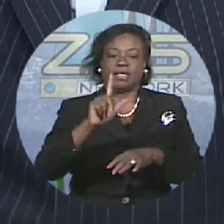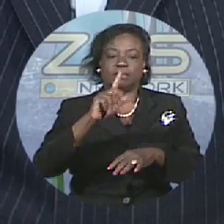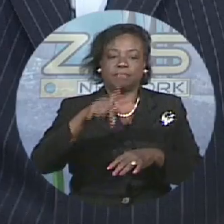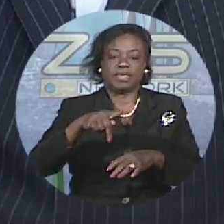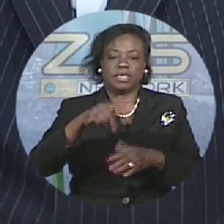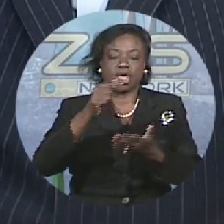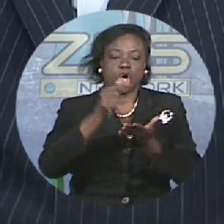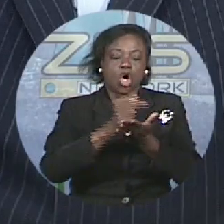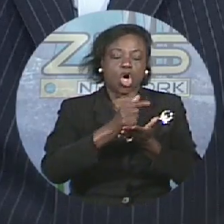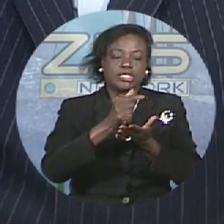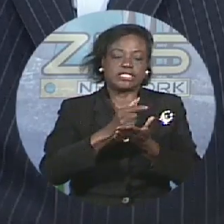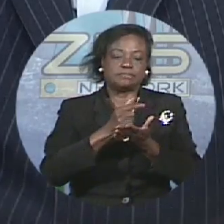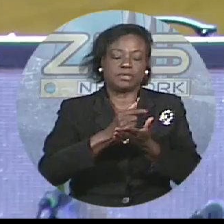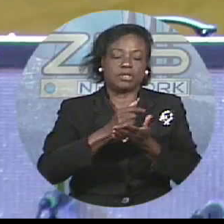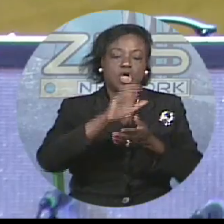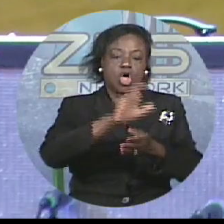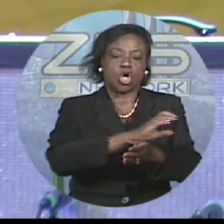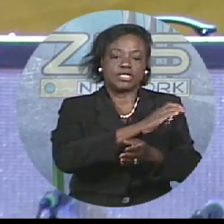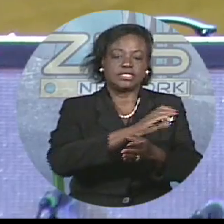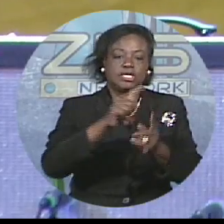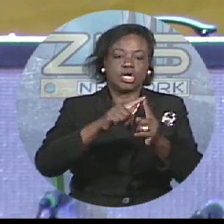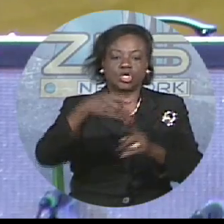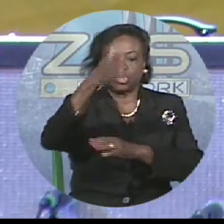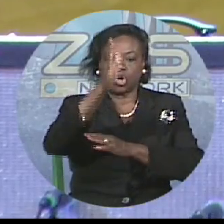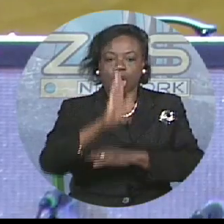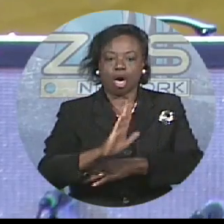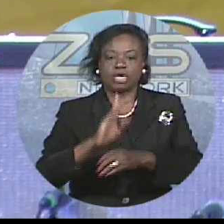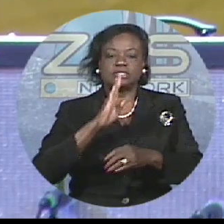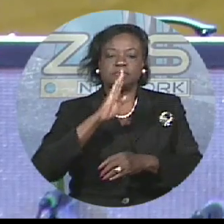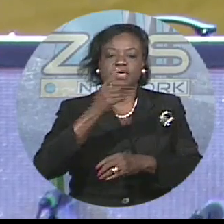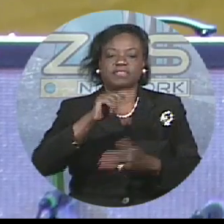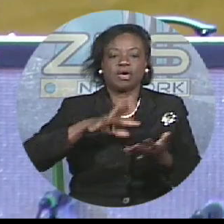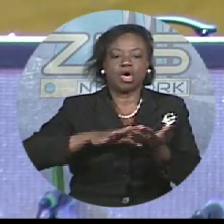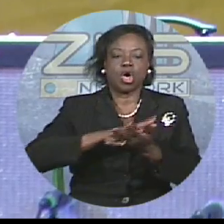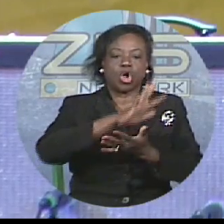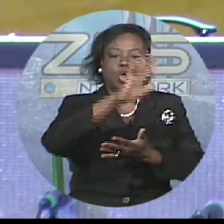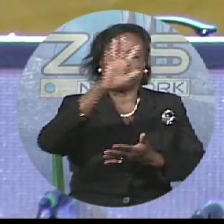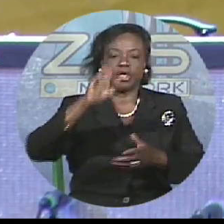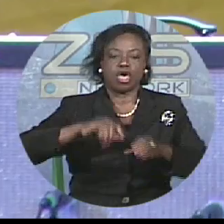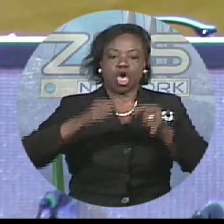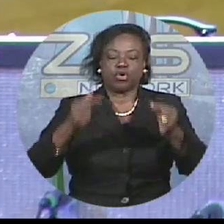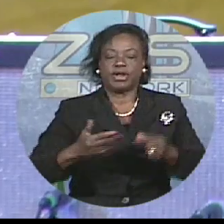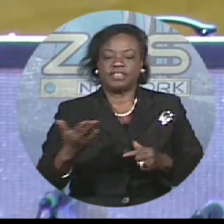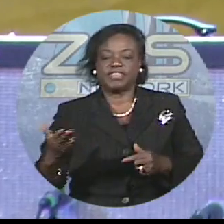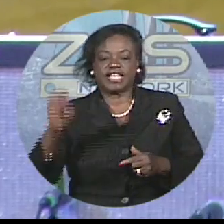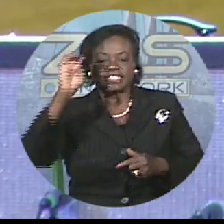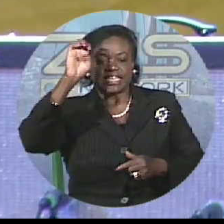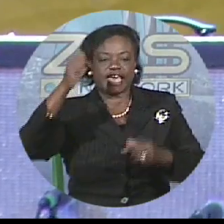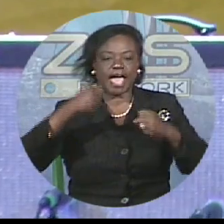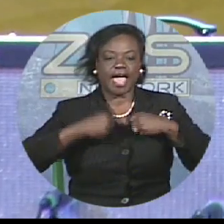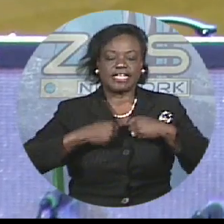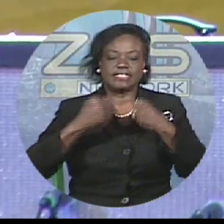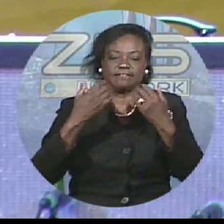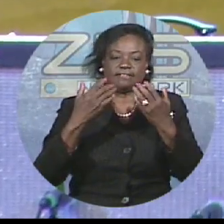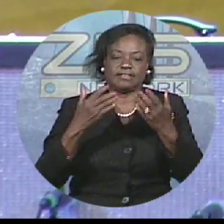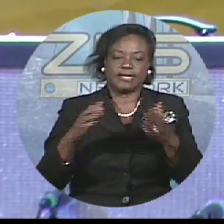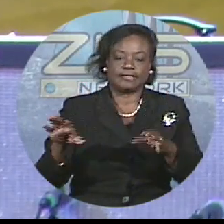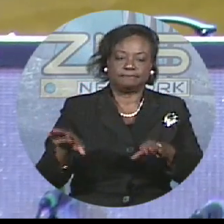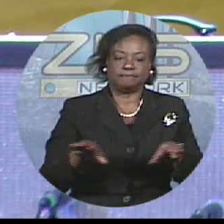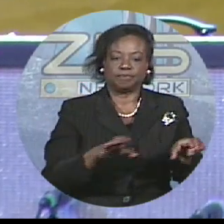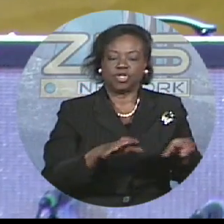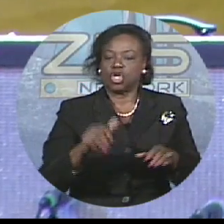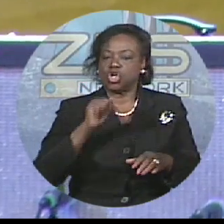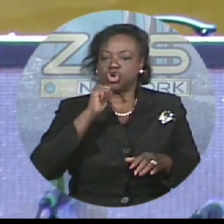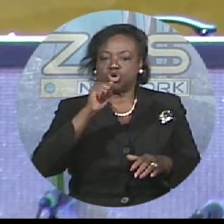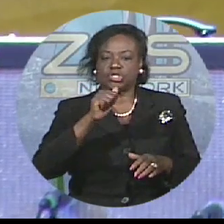Key. To God be the glory. Great things he hath done. It's not the traditional